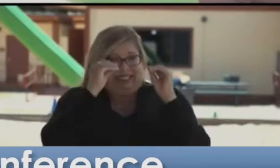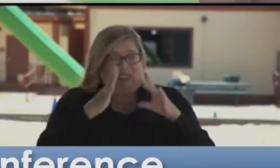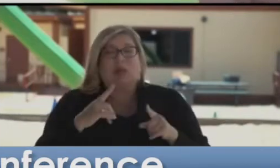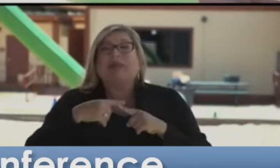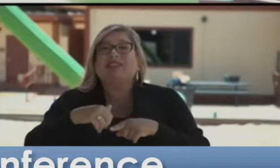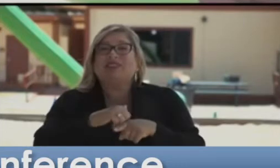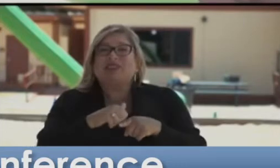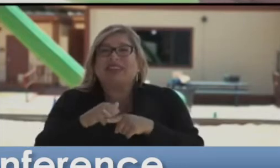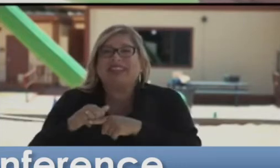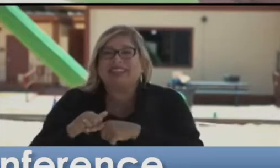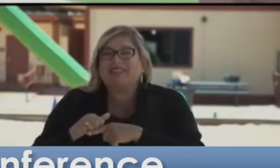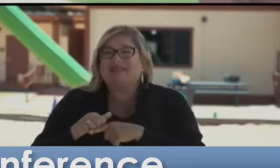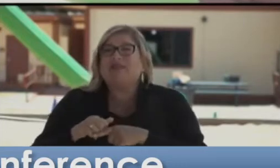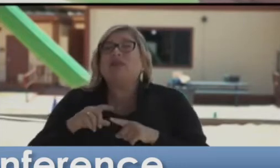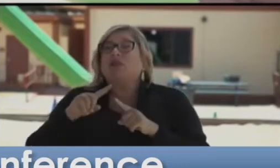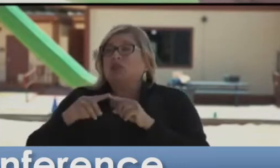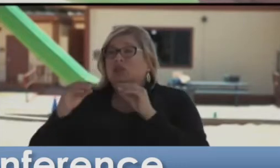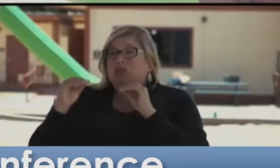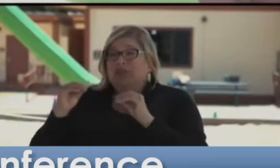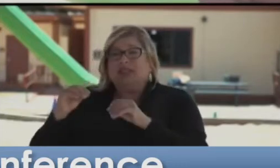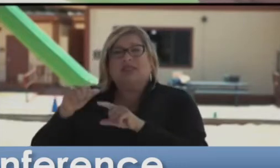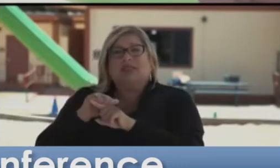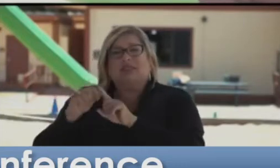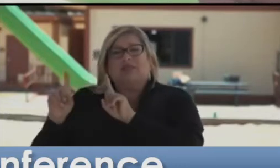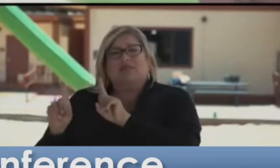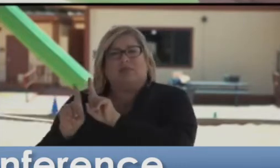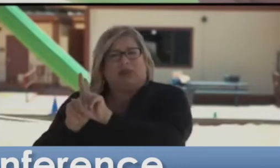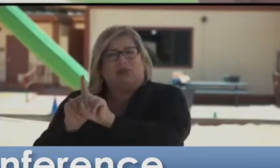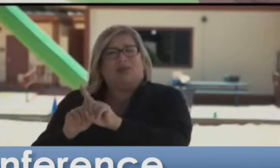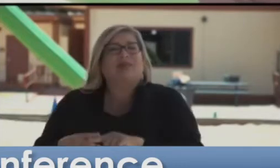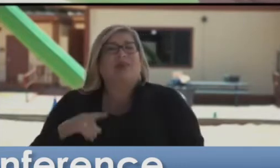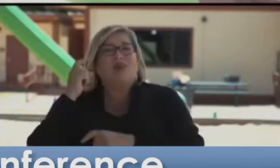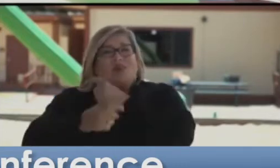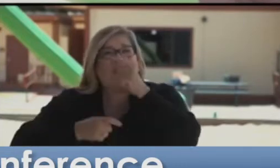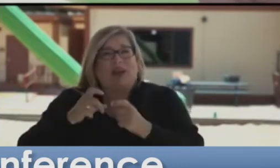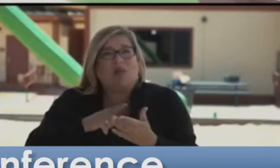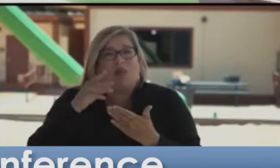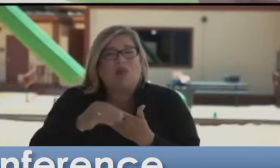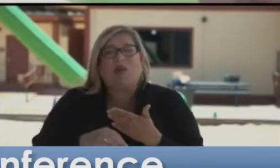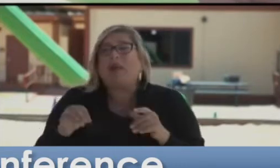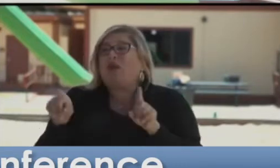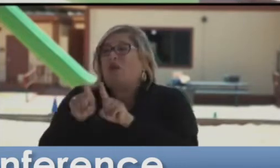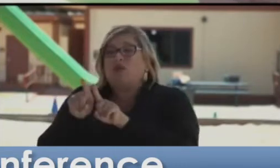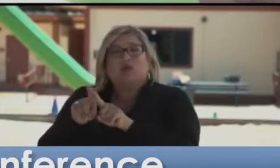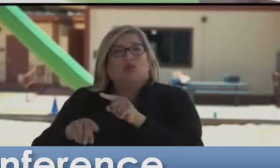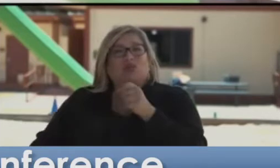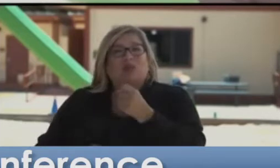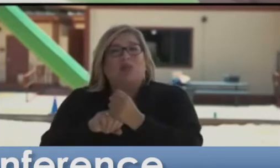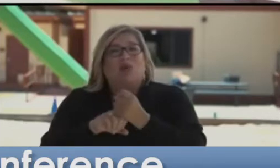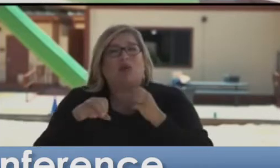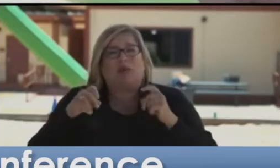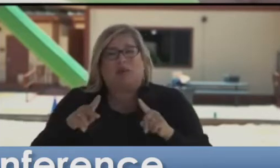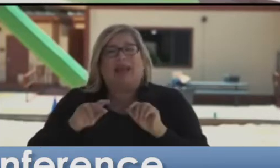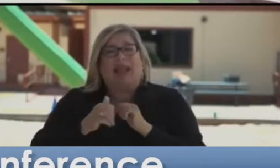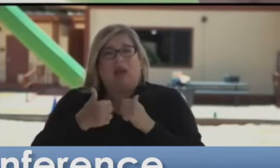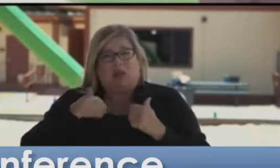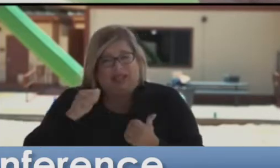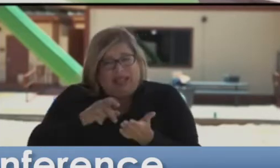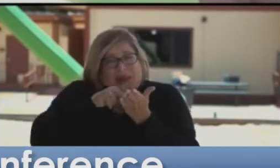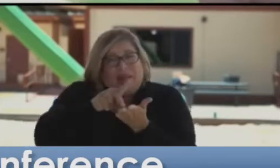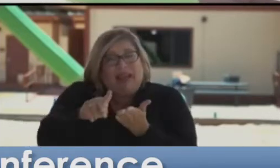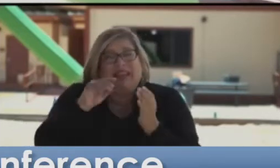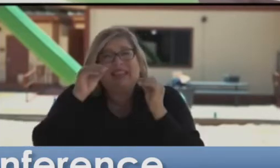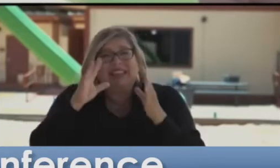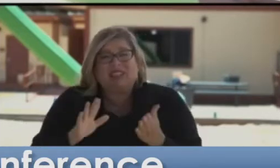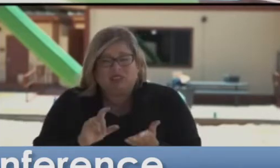on supporting teacher residency, grant programs, and supporting opportunities to pay teachers